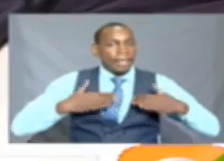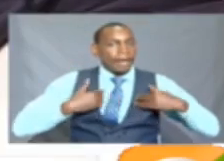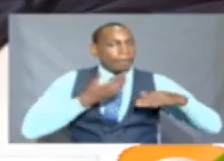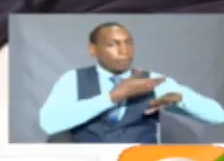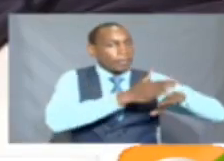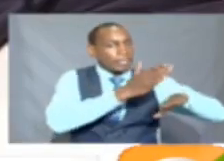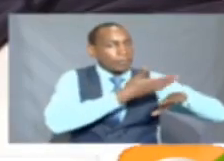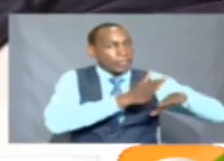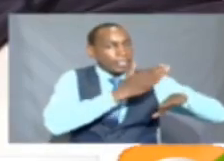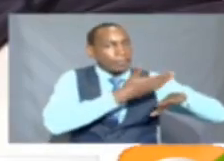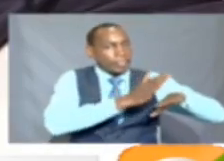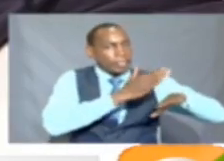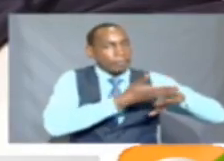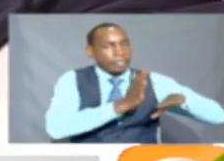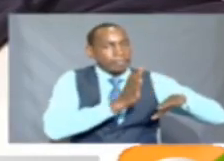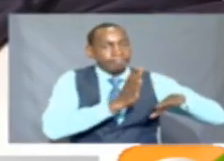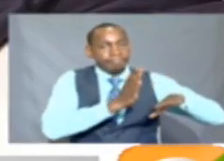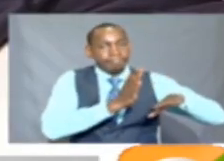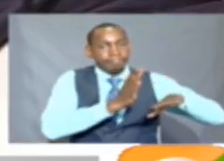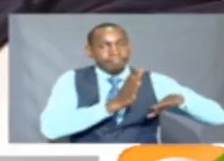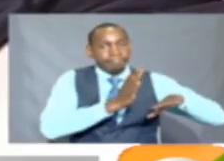wasted it